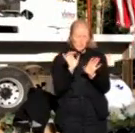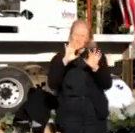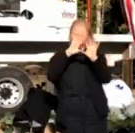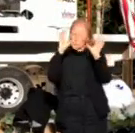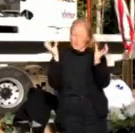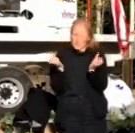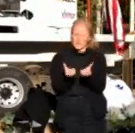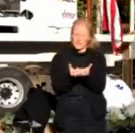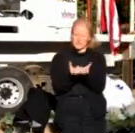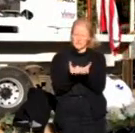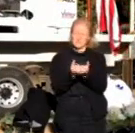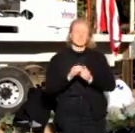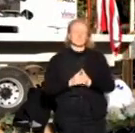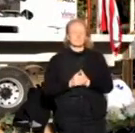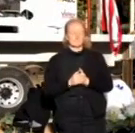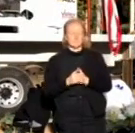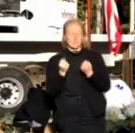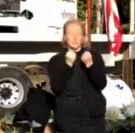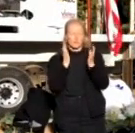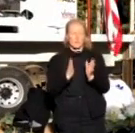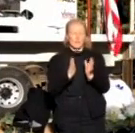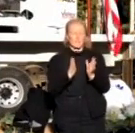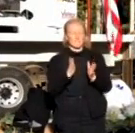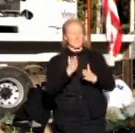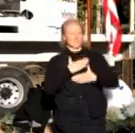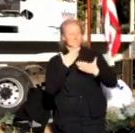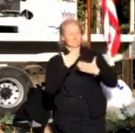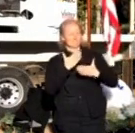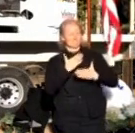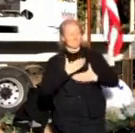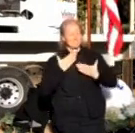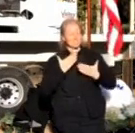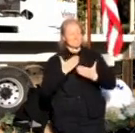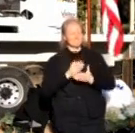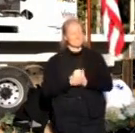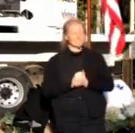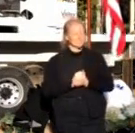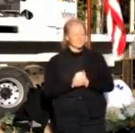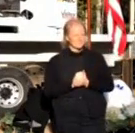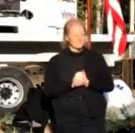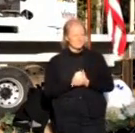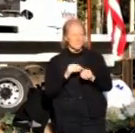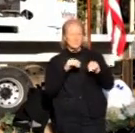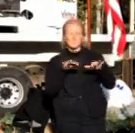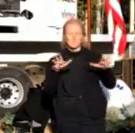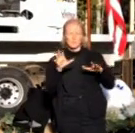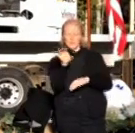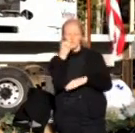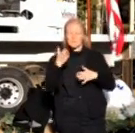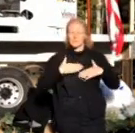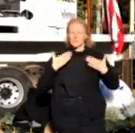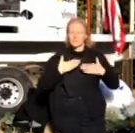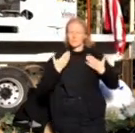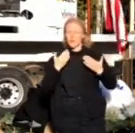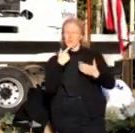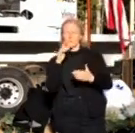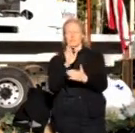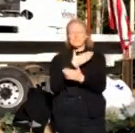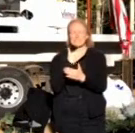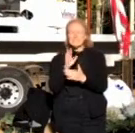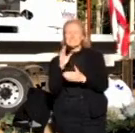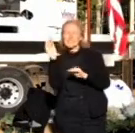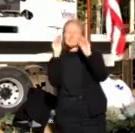tree like a wreath. The drivers, oh how they were so bright and jolly, spreading Christmas joy while singing Deck the Halls